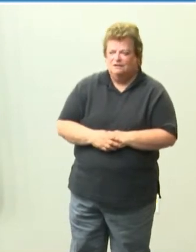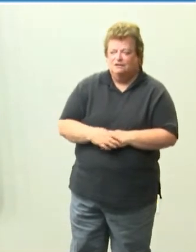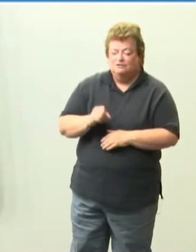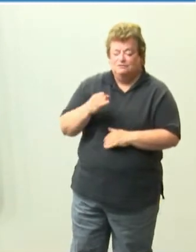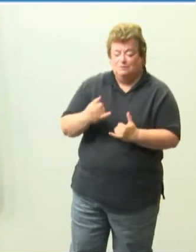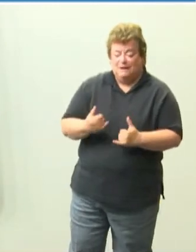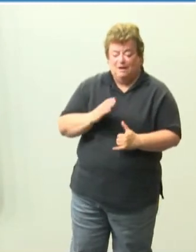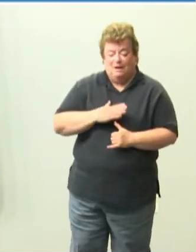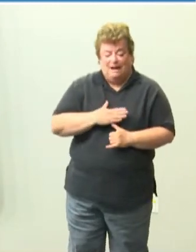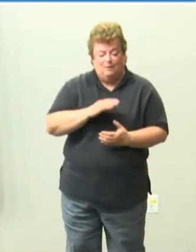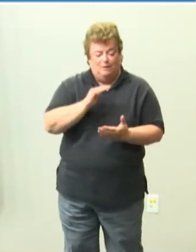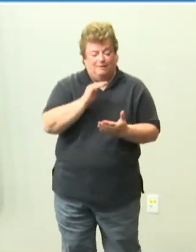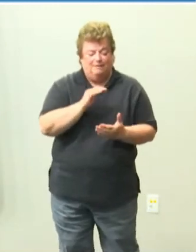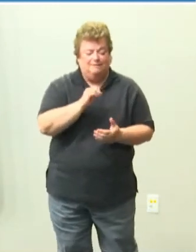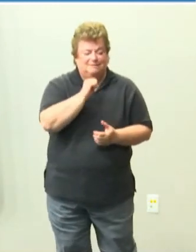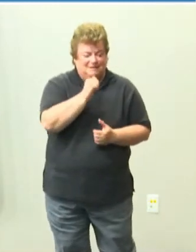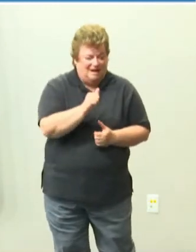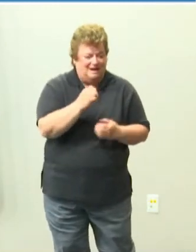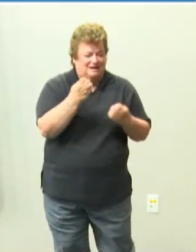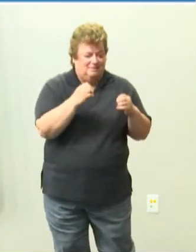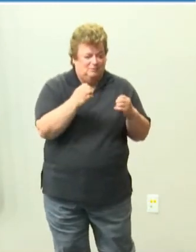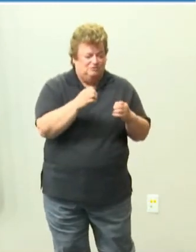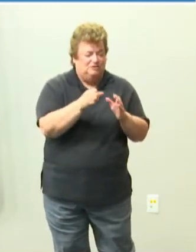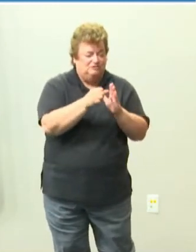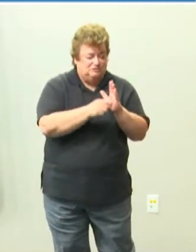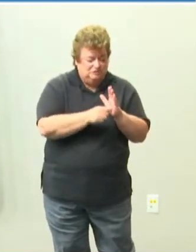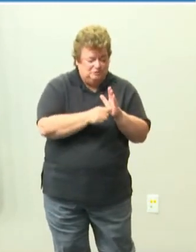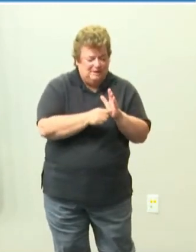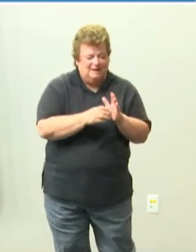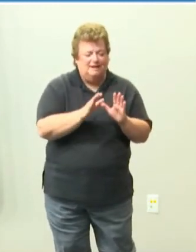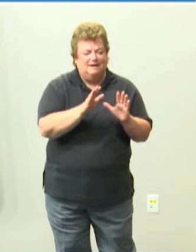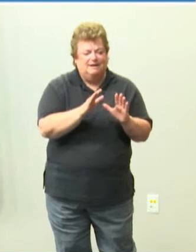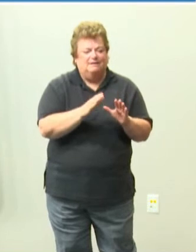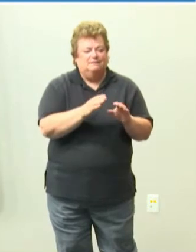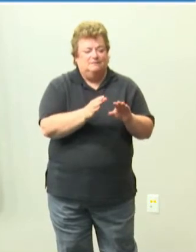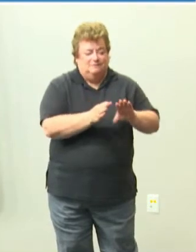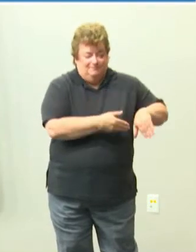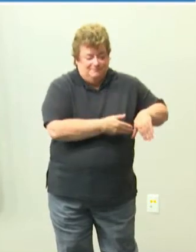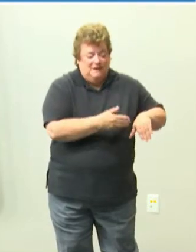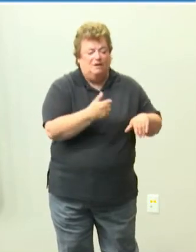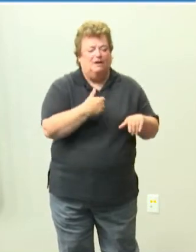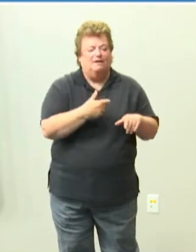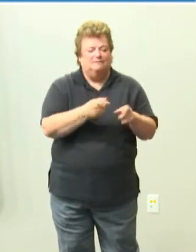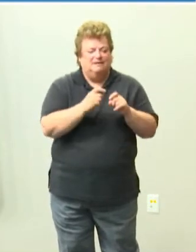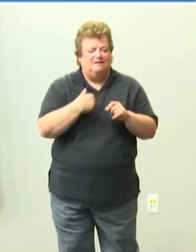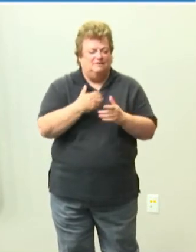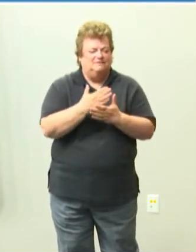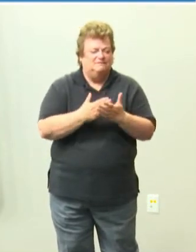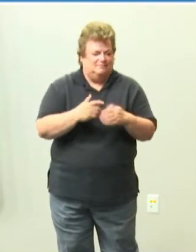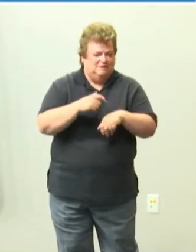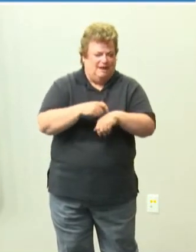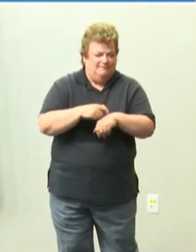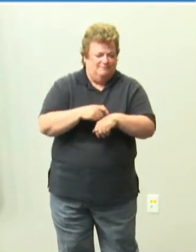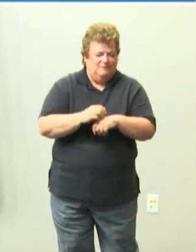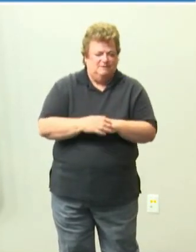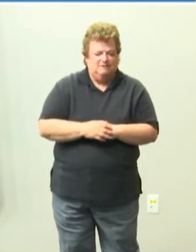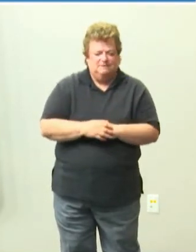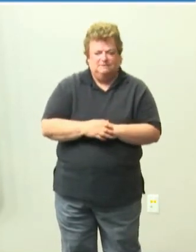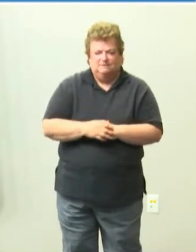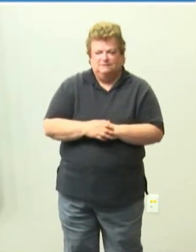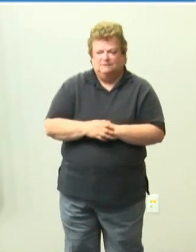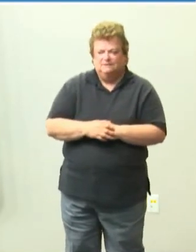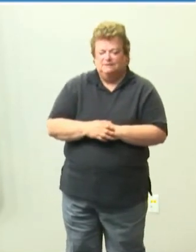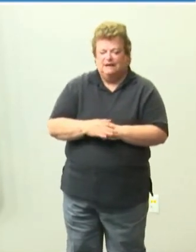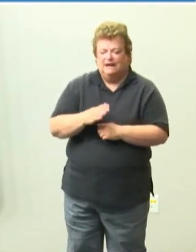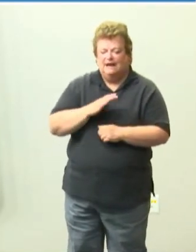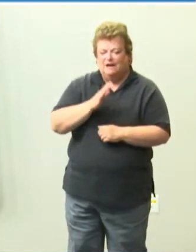non-emergent surgeries, and we bought ourselves some time, and we got down to below 500 just temporarily. Yet